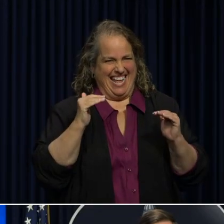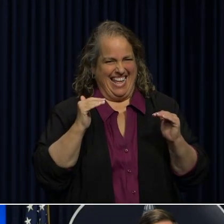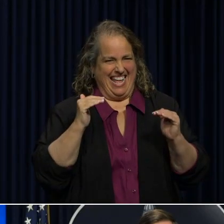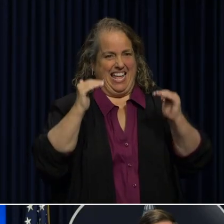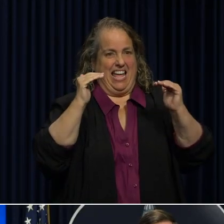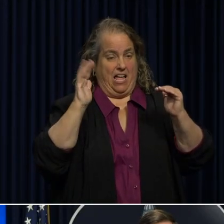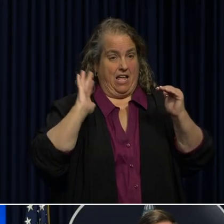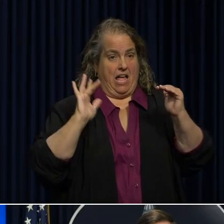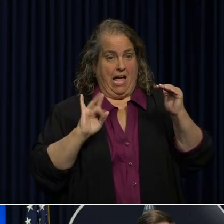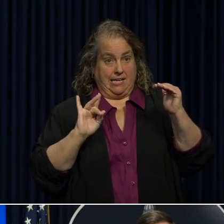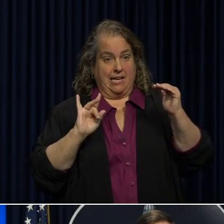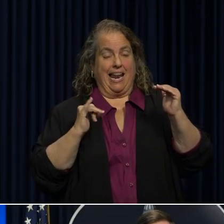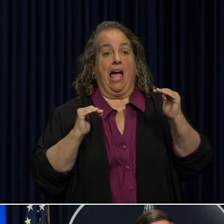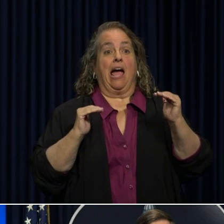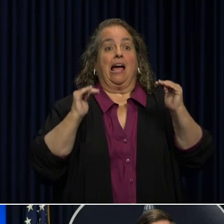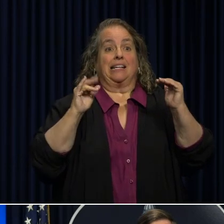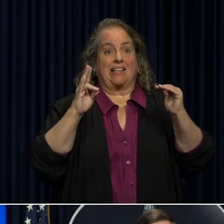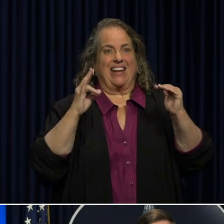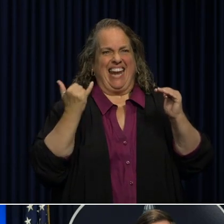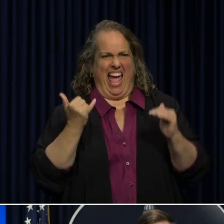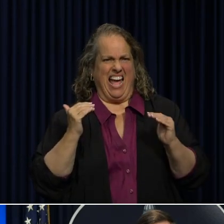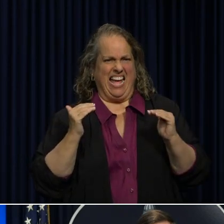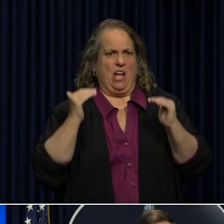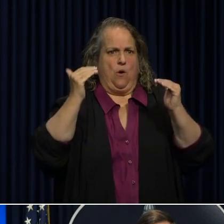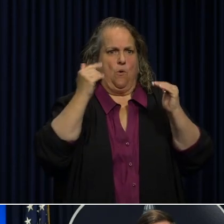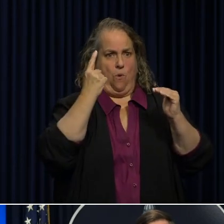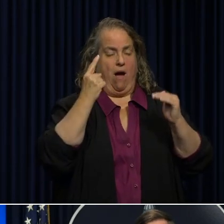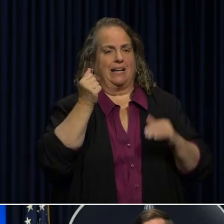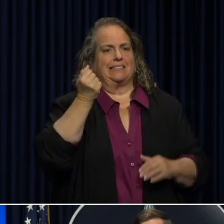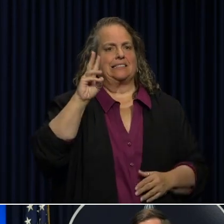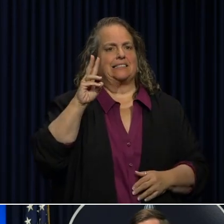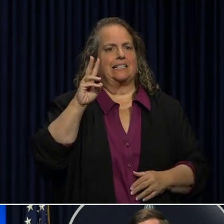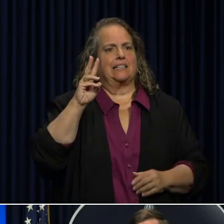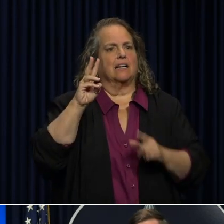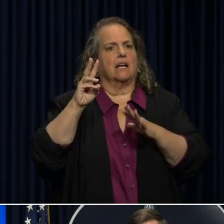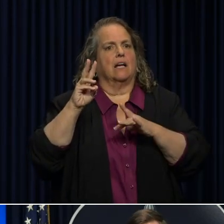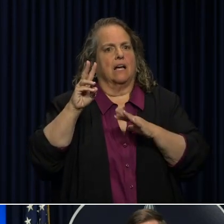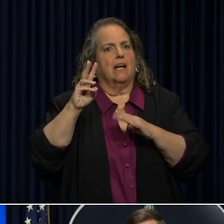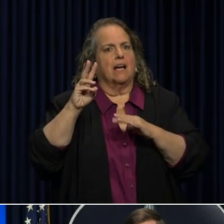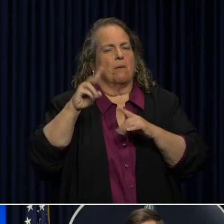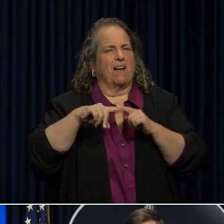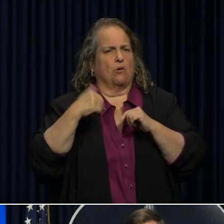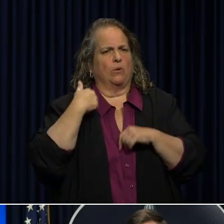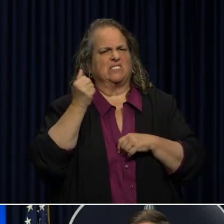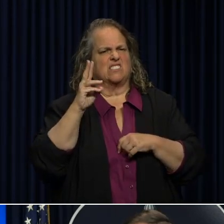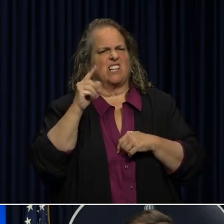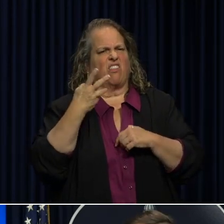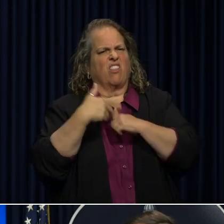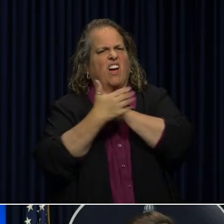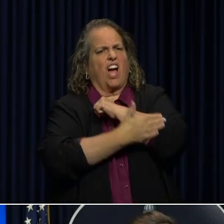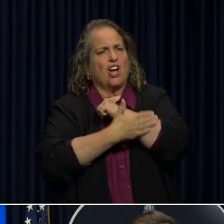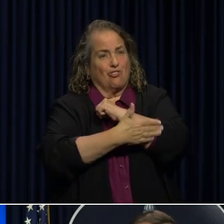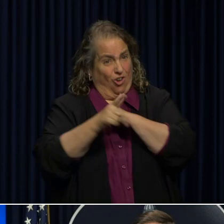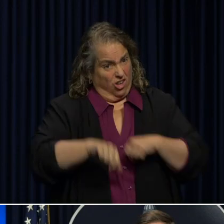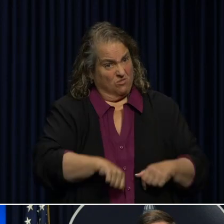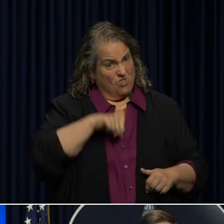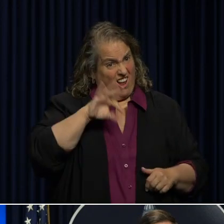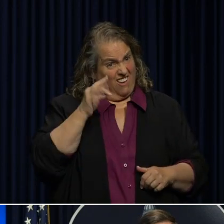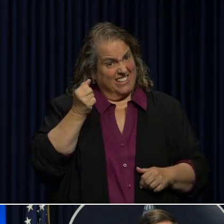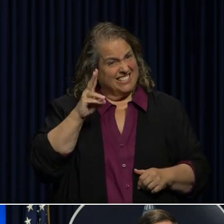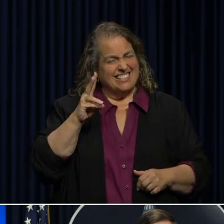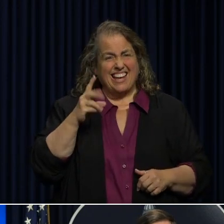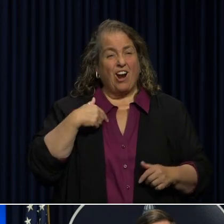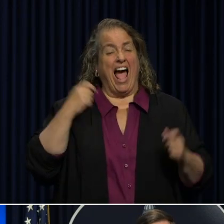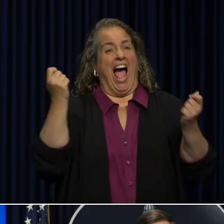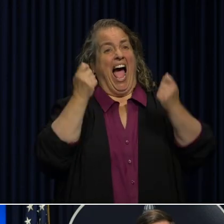in the country. We're a lot better than 16th. None of us ever wanted to say, yay, we're 16th. So please, if you